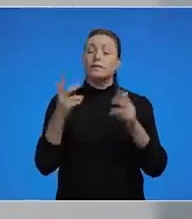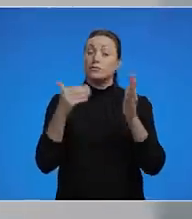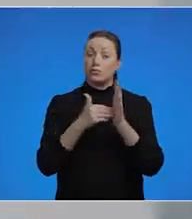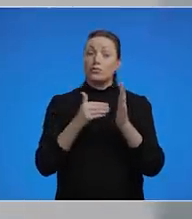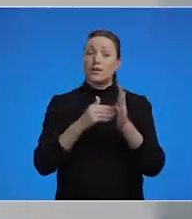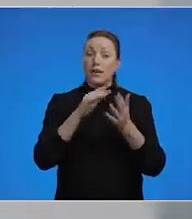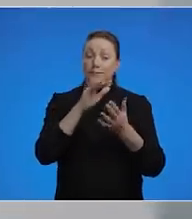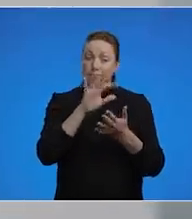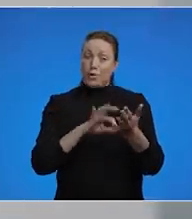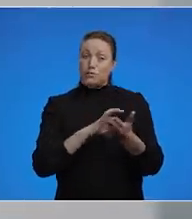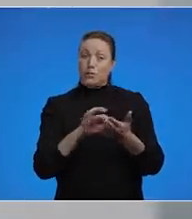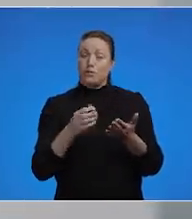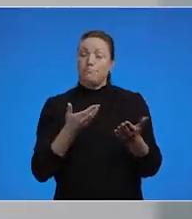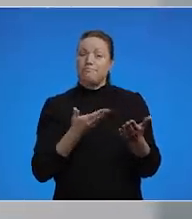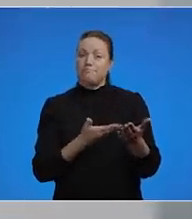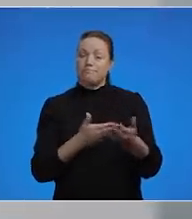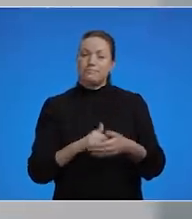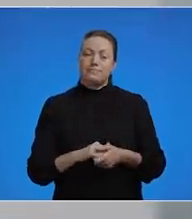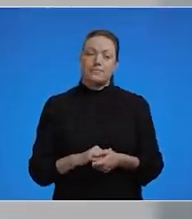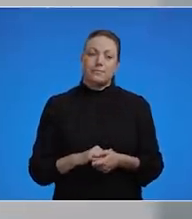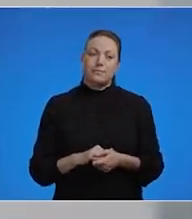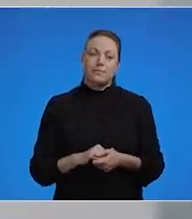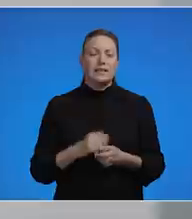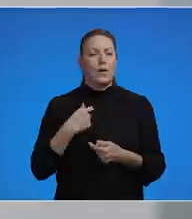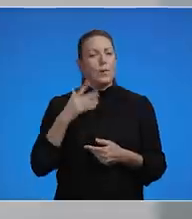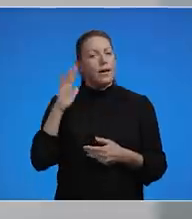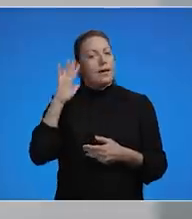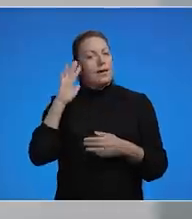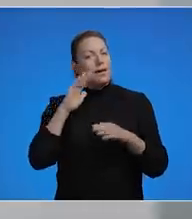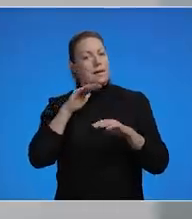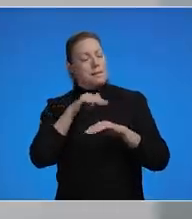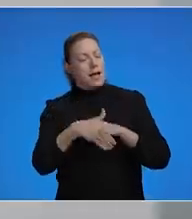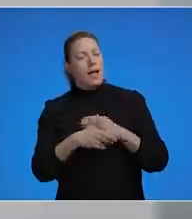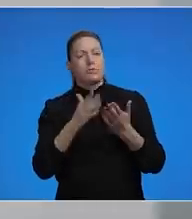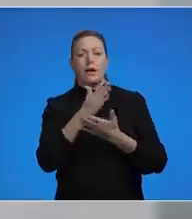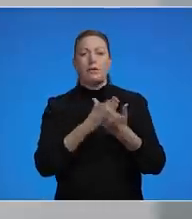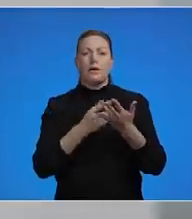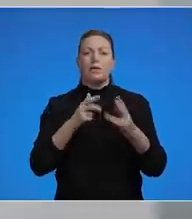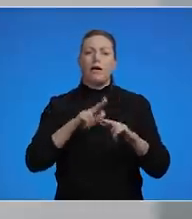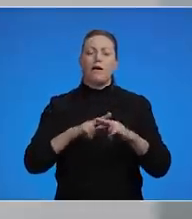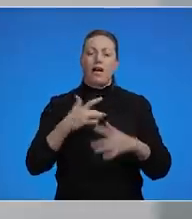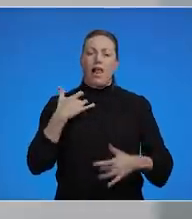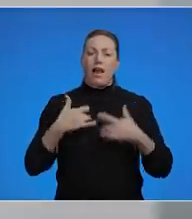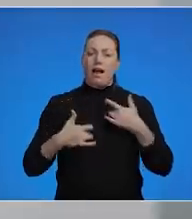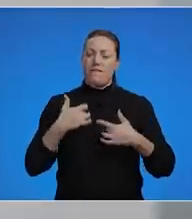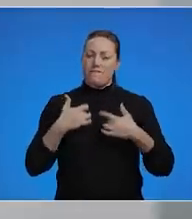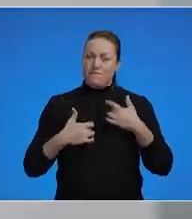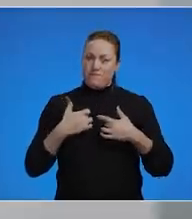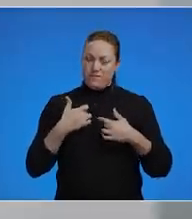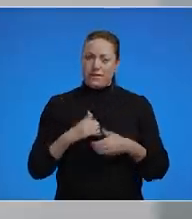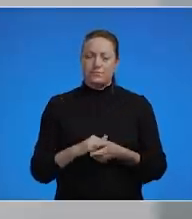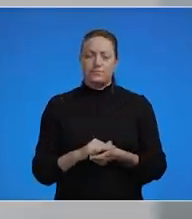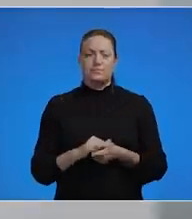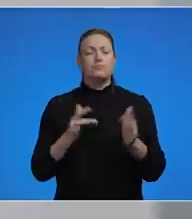In today's Gospel, we hear the conclusion of the Bread of Life discourse. And here,